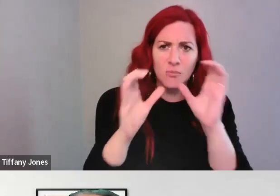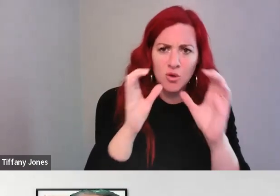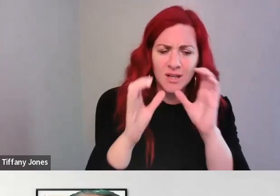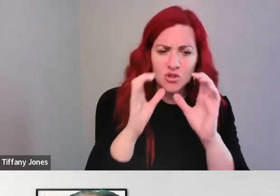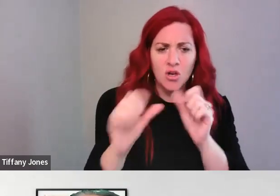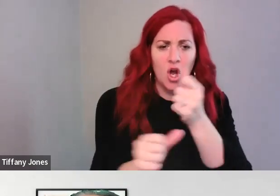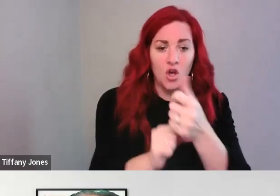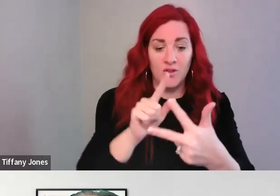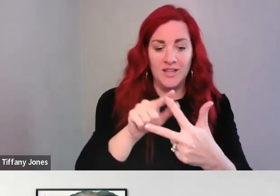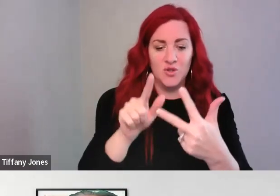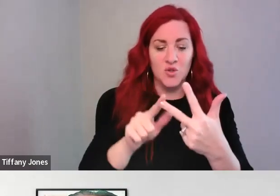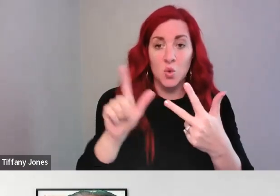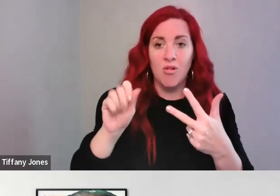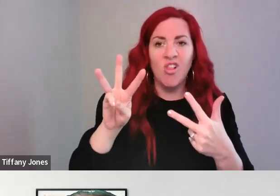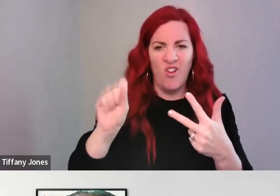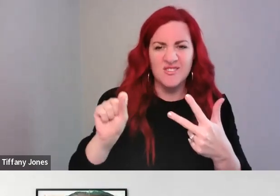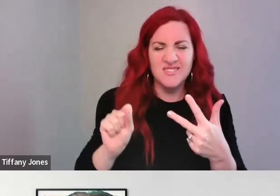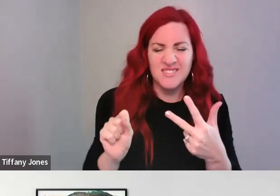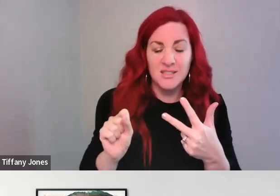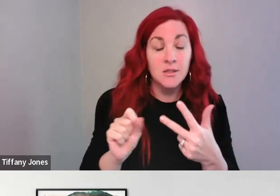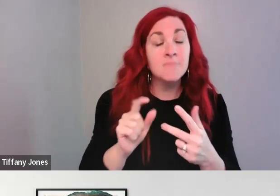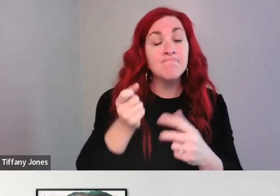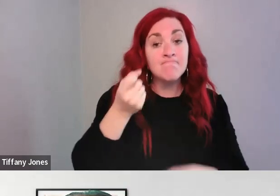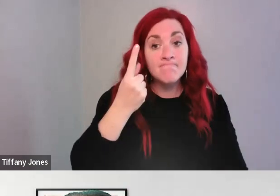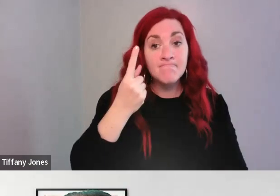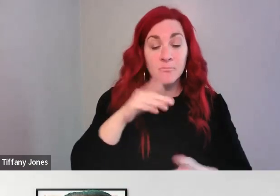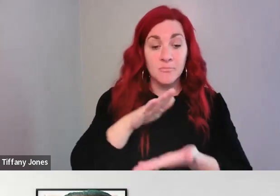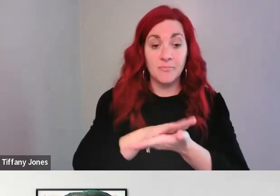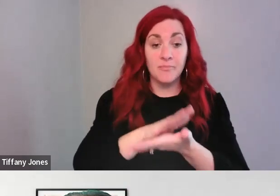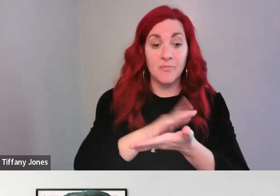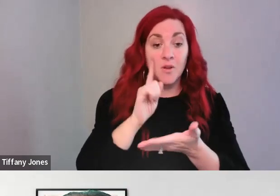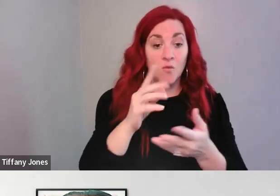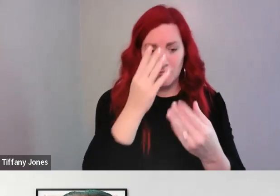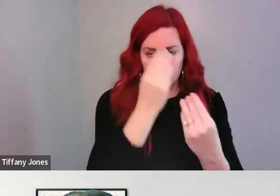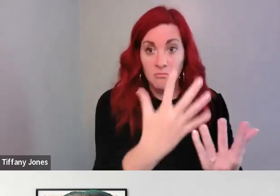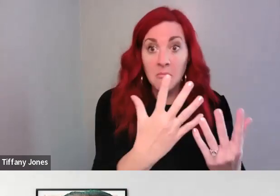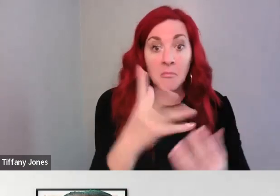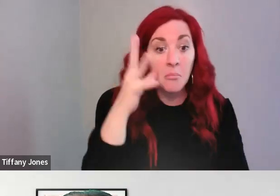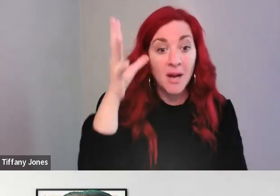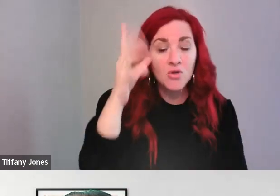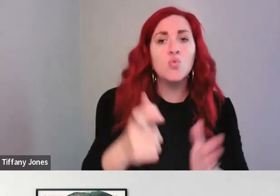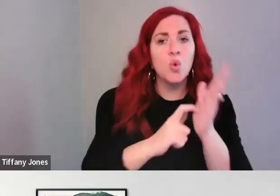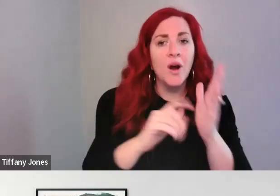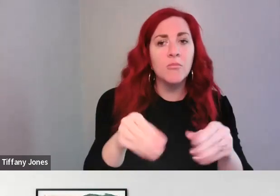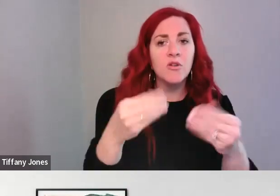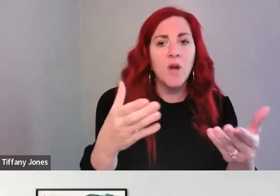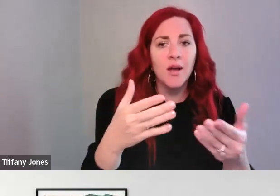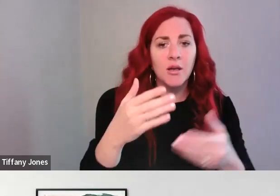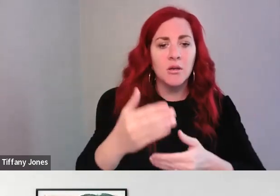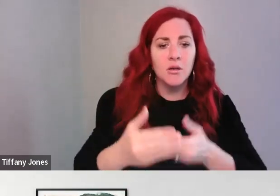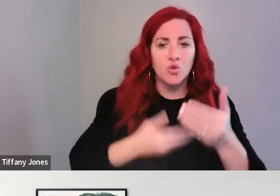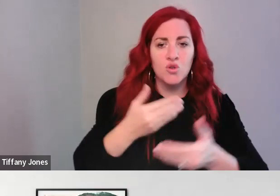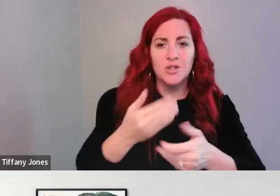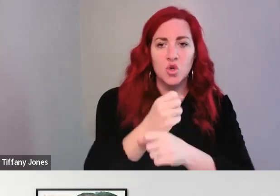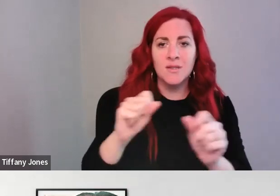under these laws. But the school, in terms of giving parents notice, they're required to provide that procedural safeguards notice, which